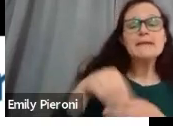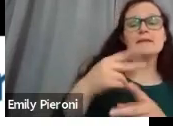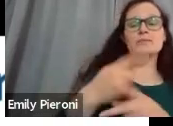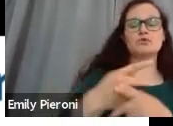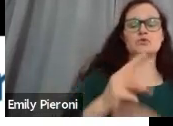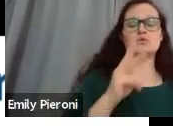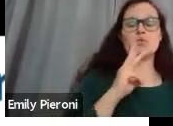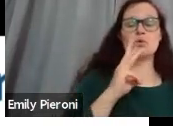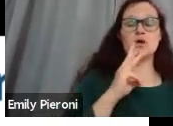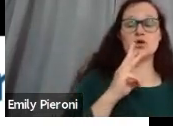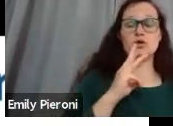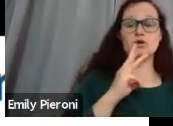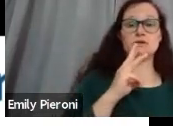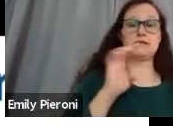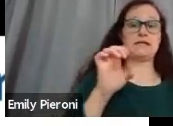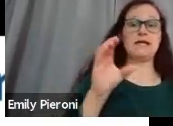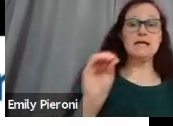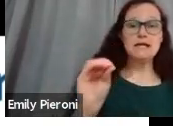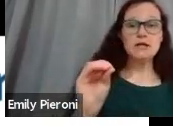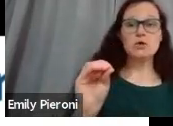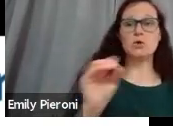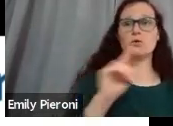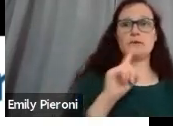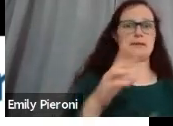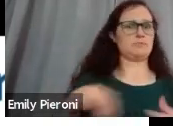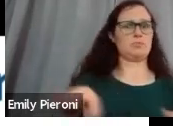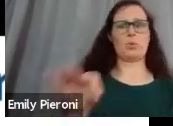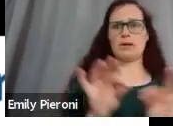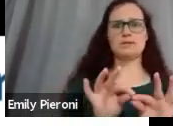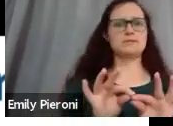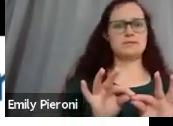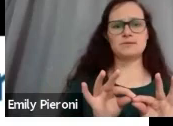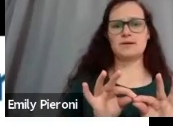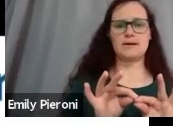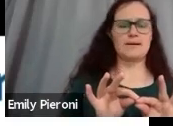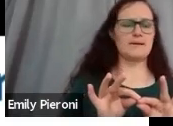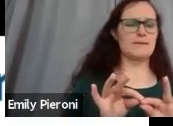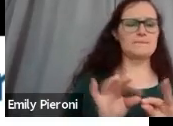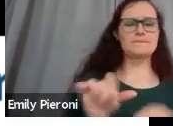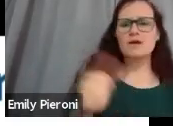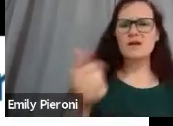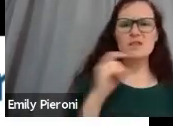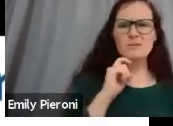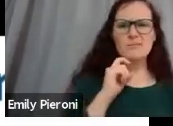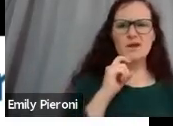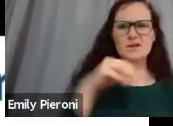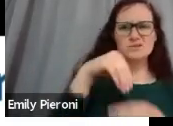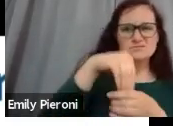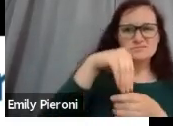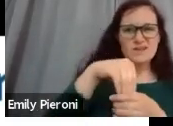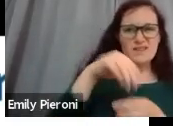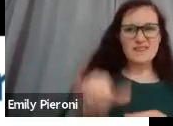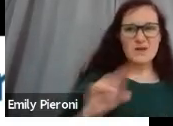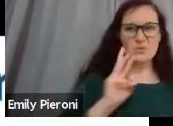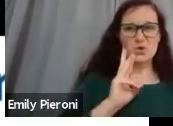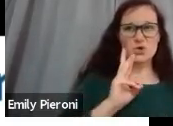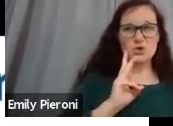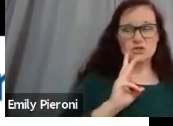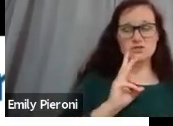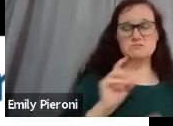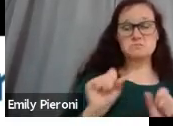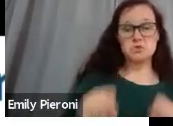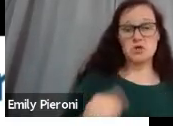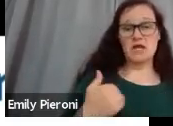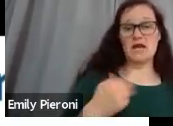value. There's lithium, rare earth metals, other types of heavy metals that could have mineral